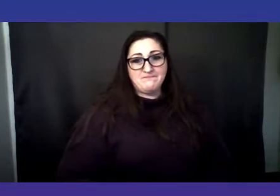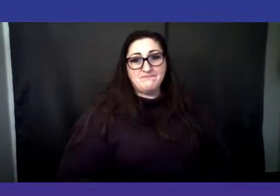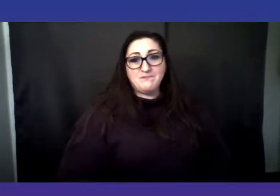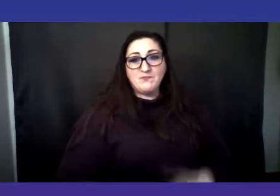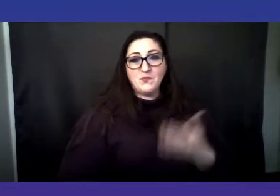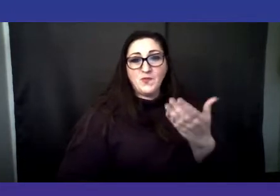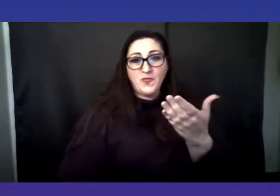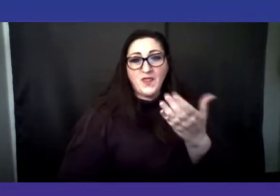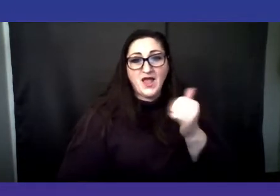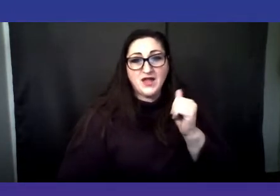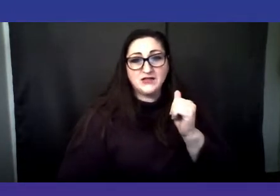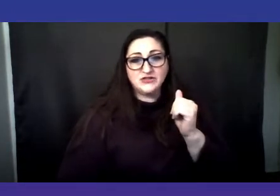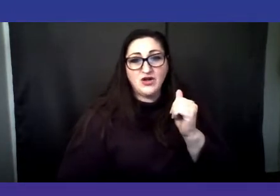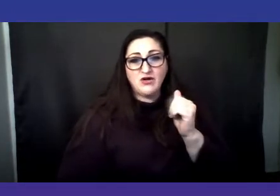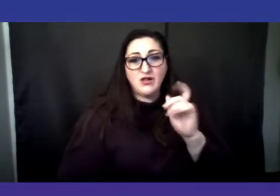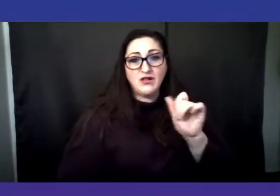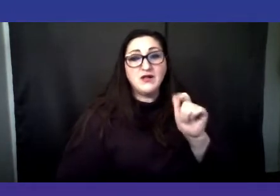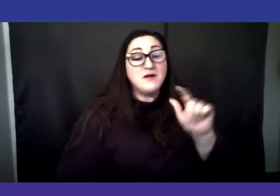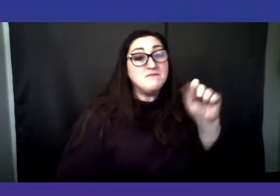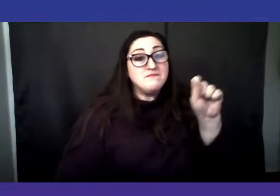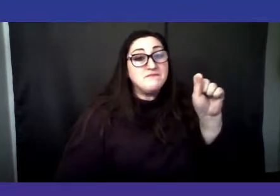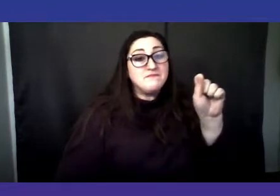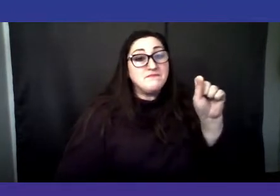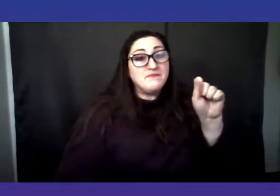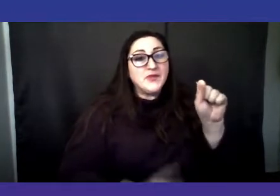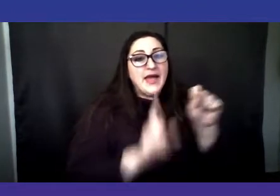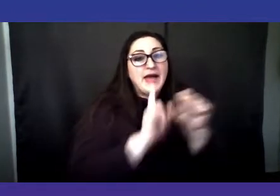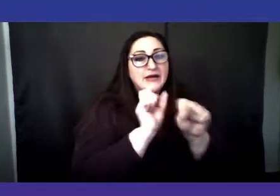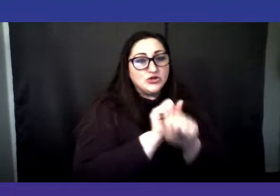speaking to what you just said, Nycha,